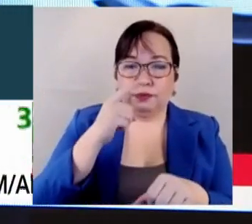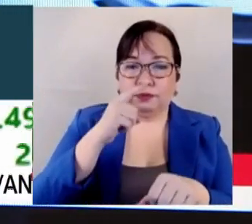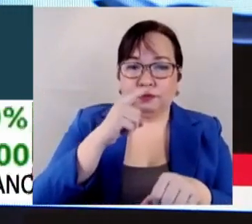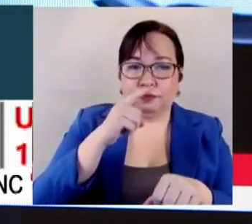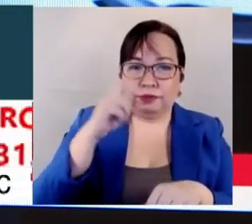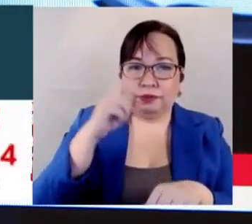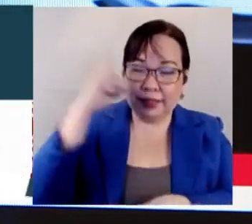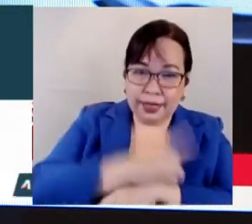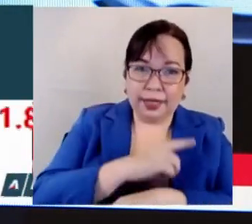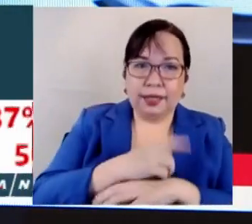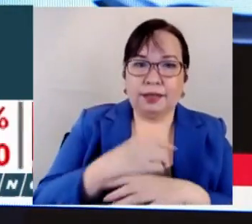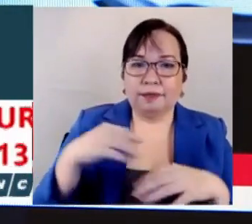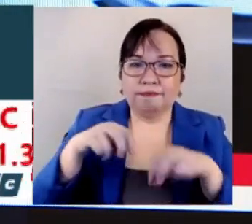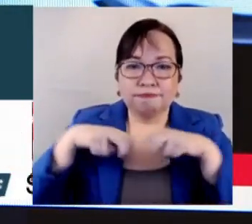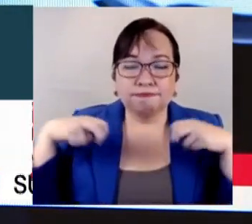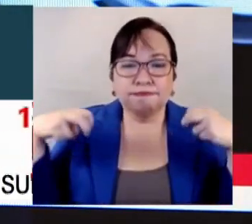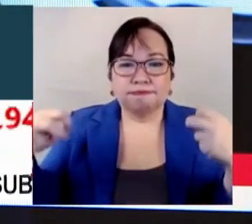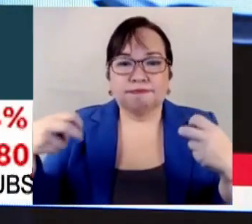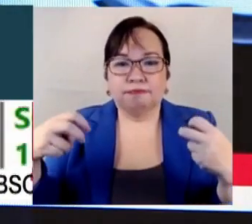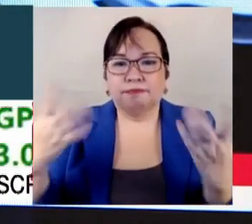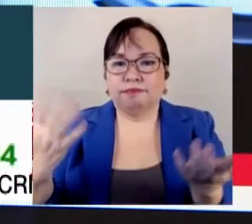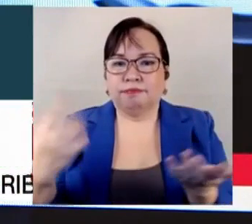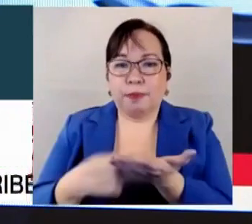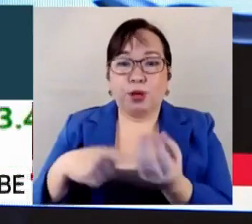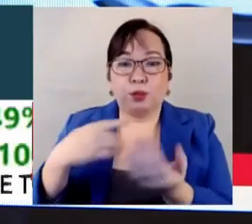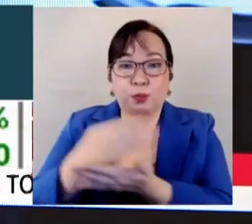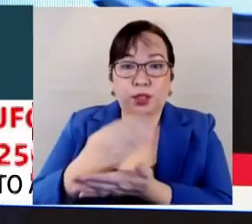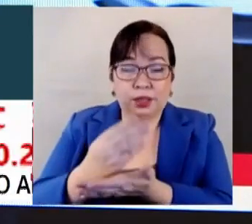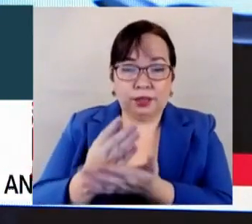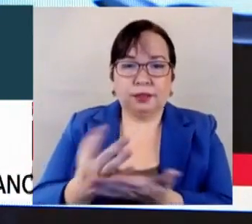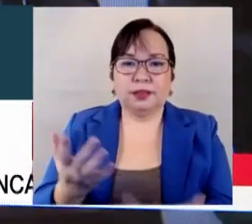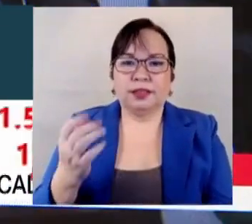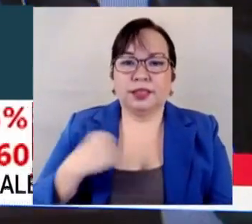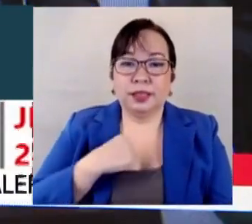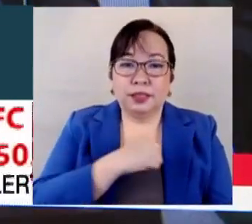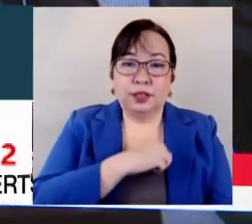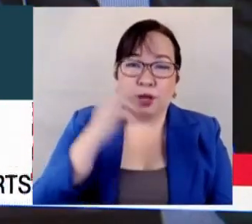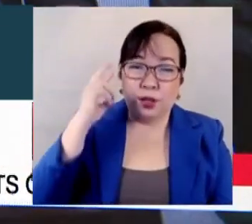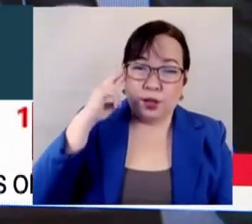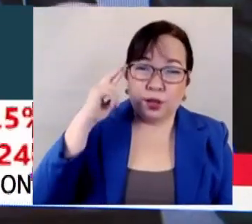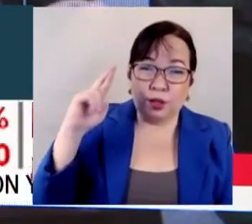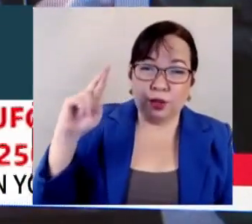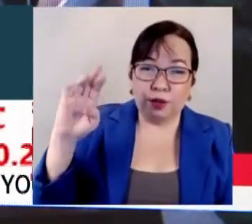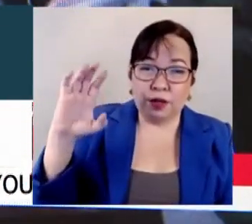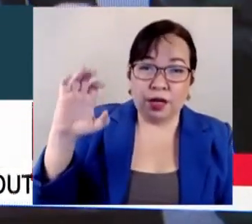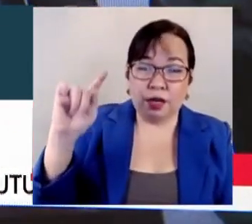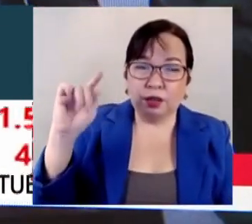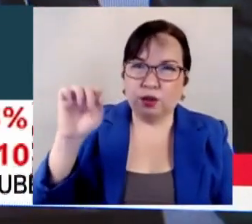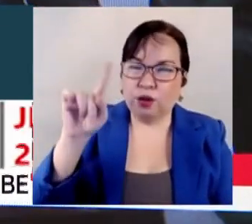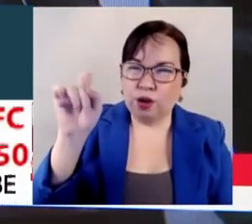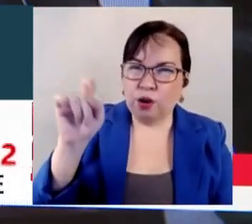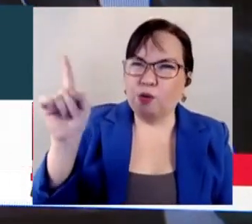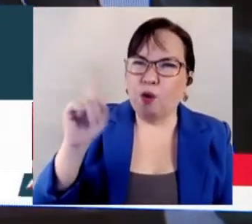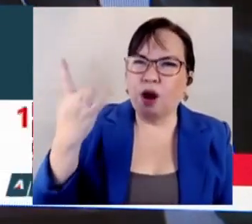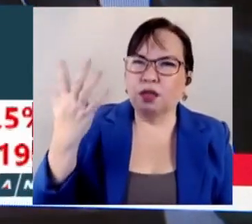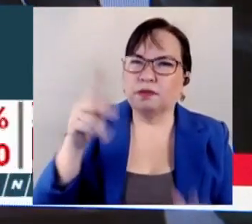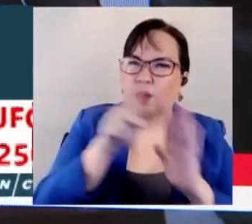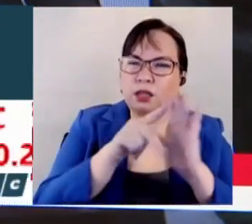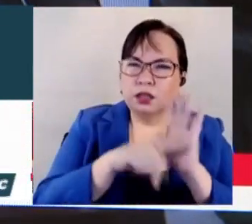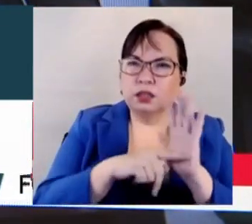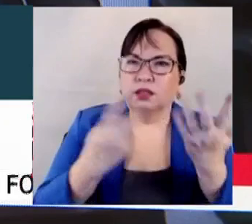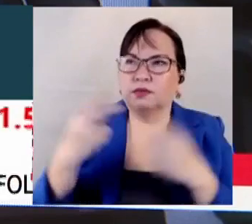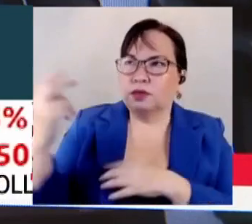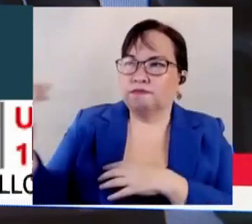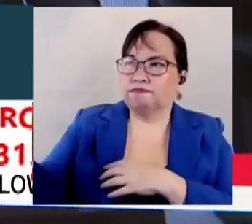the 2022 budget. Senator Ralph Recto questioned government's policy requiring quarantine for travelers from countries